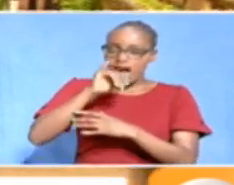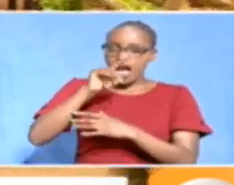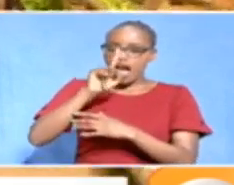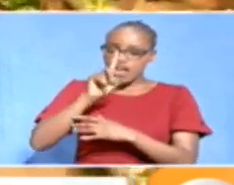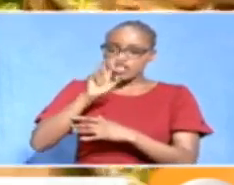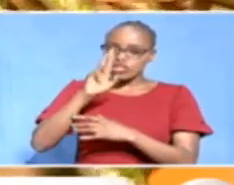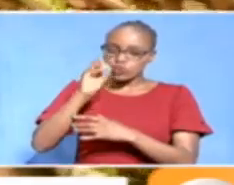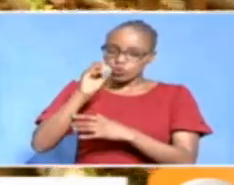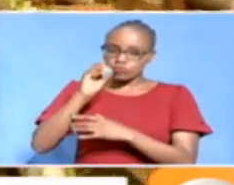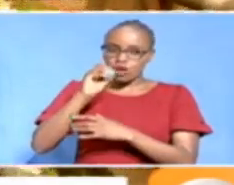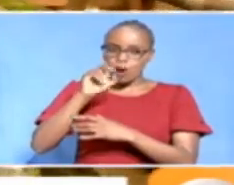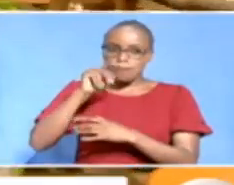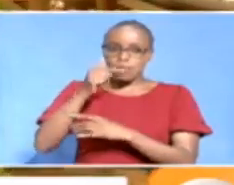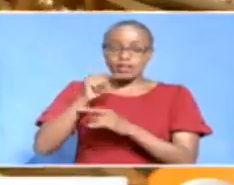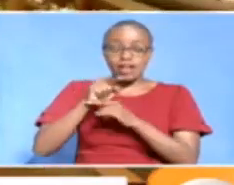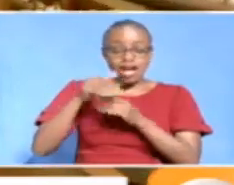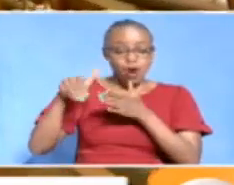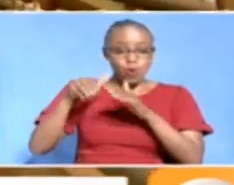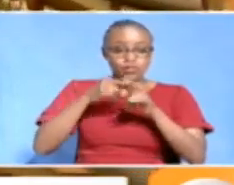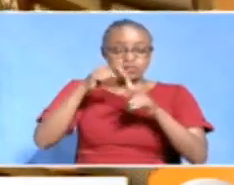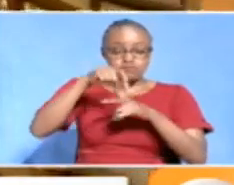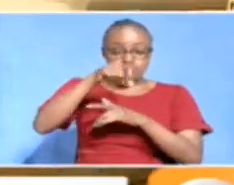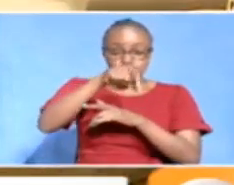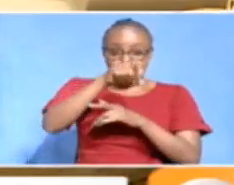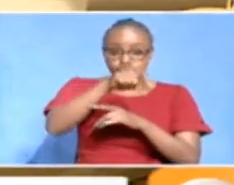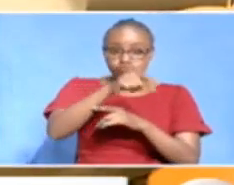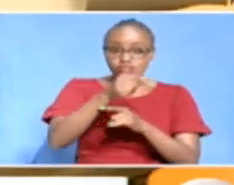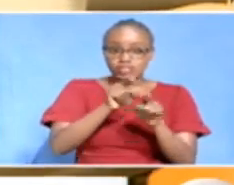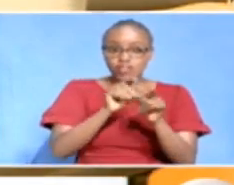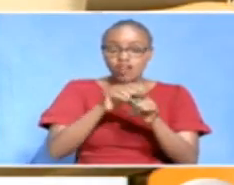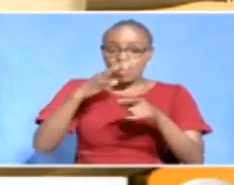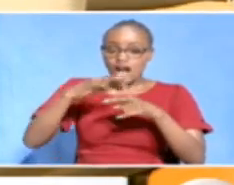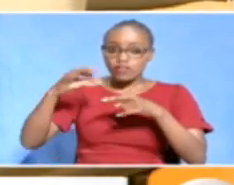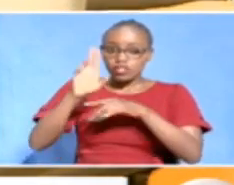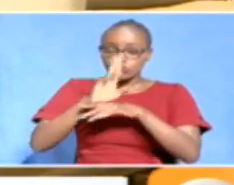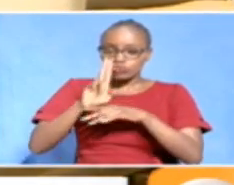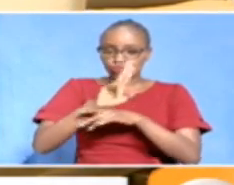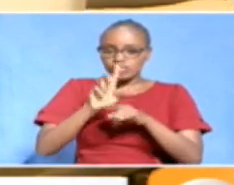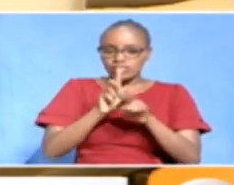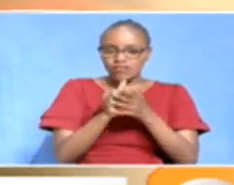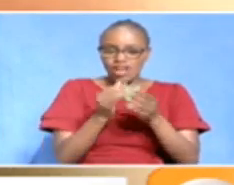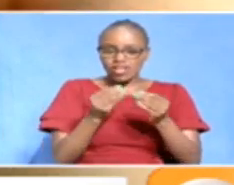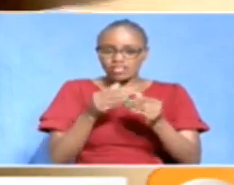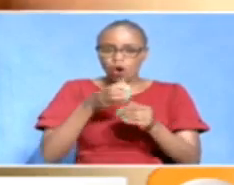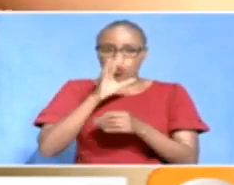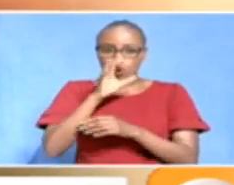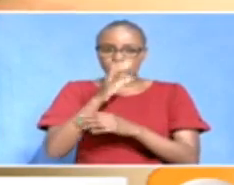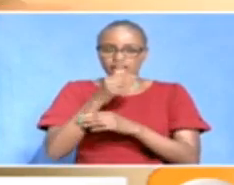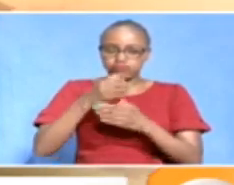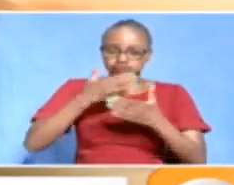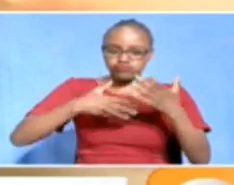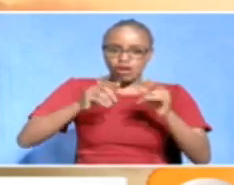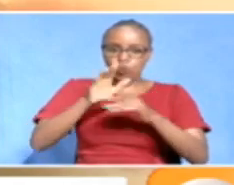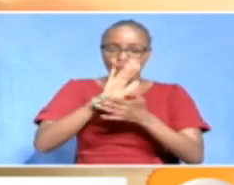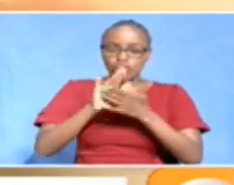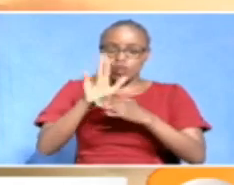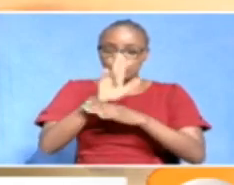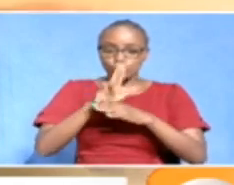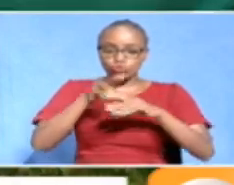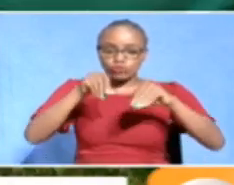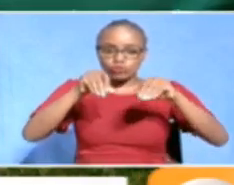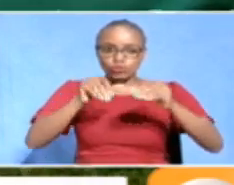venture. It is a method of growing fruits and vegetables using mineral nutrient solutions in water without the use of